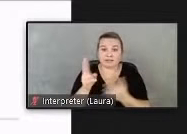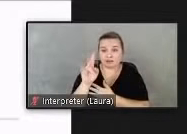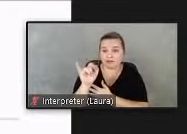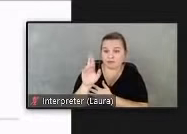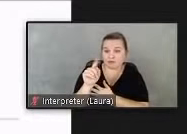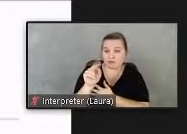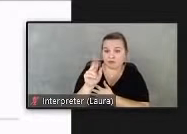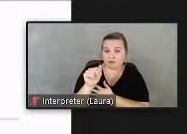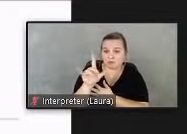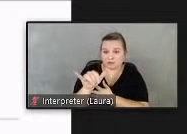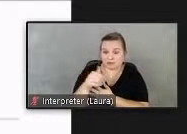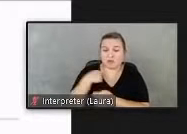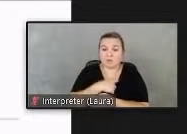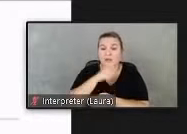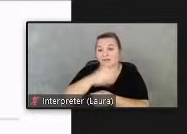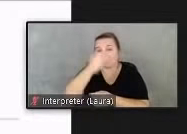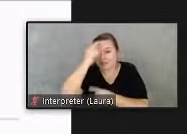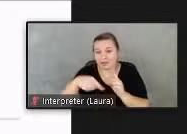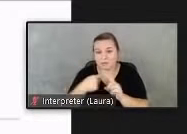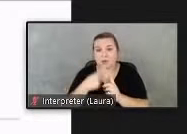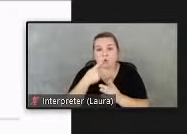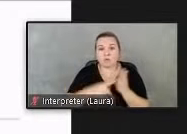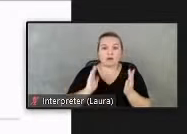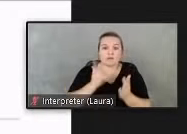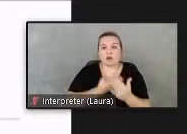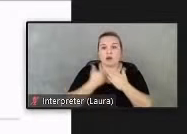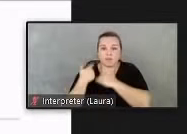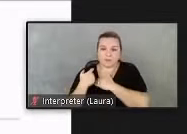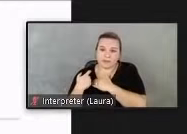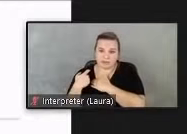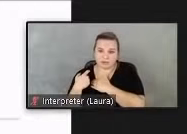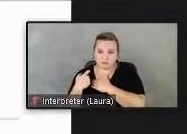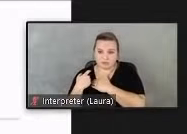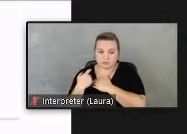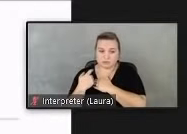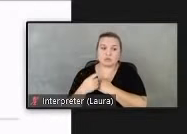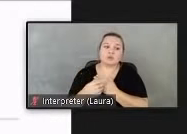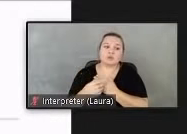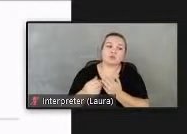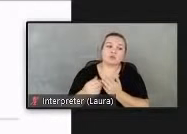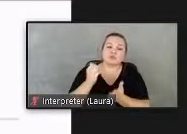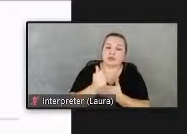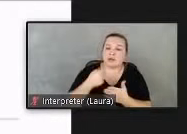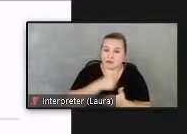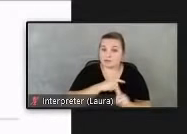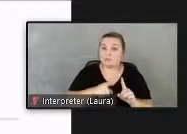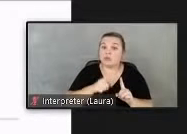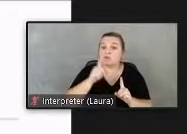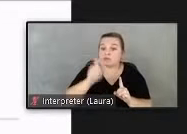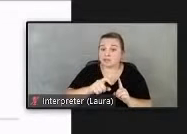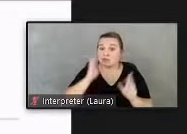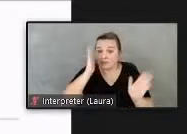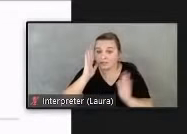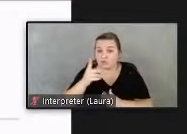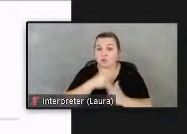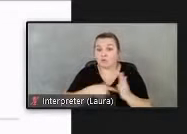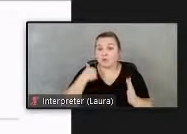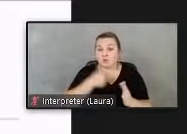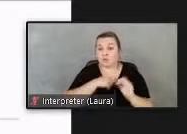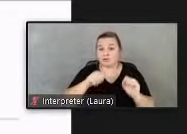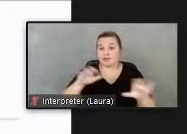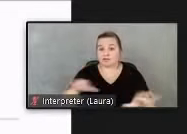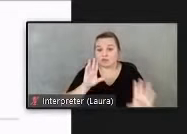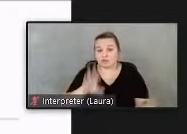have to think about what are our obligations and what we need to do this. I'll address this in a few minutes, but you need to pay attention to what we can do to provide